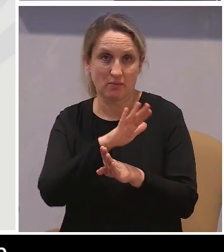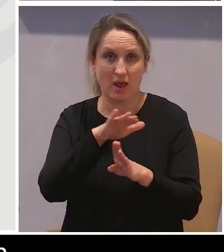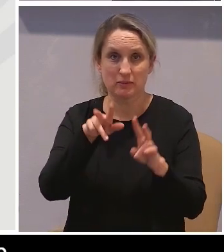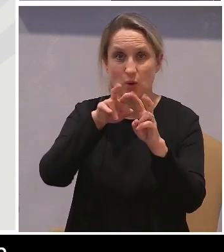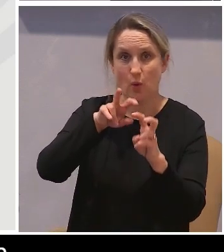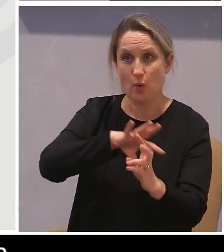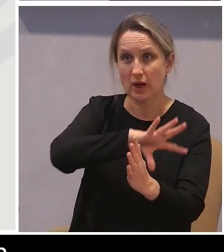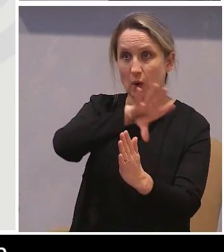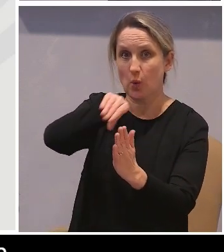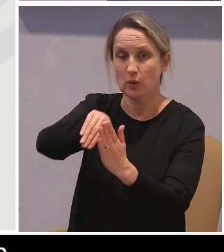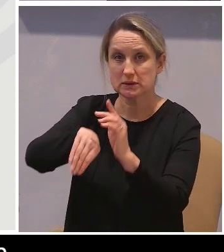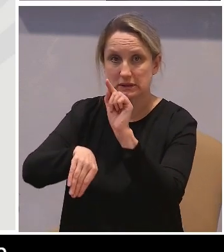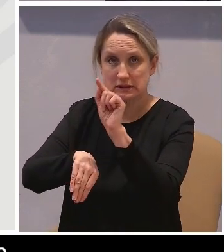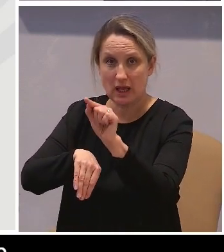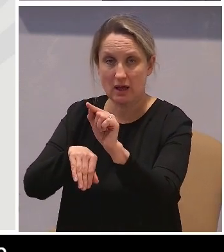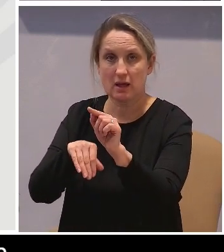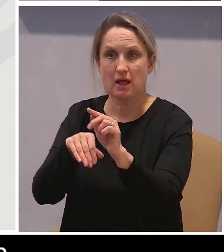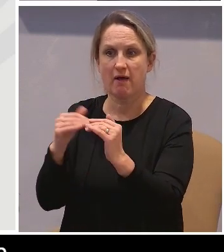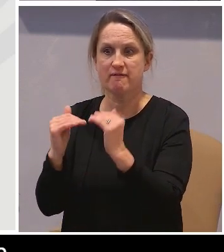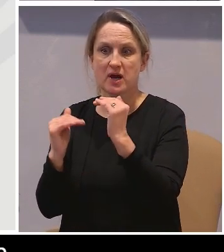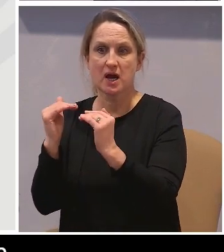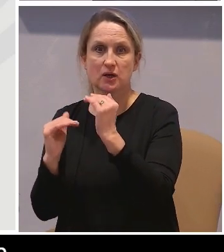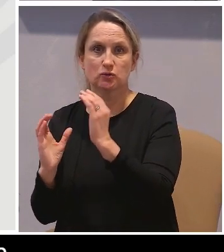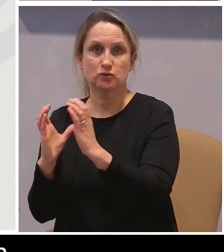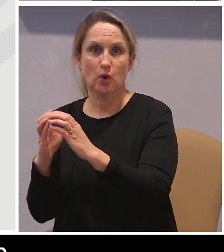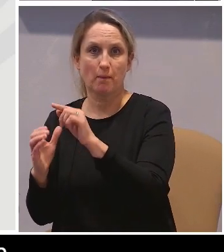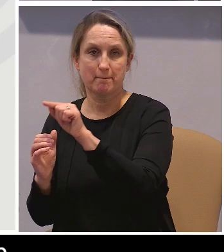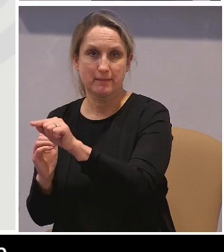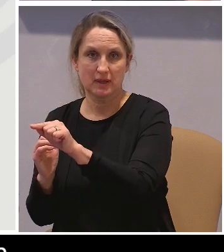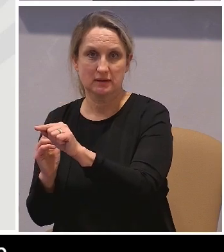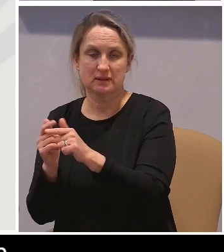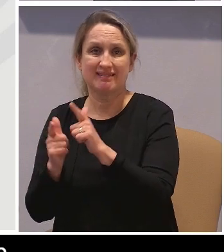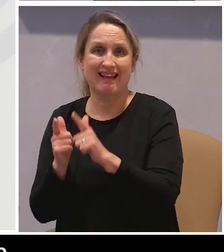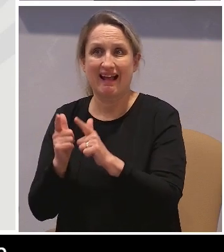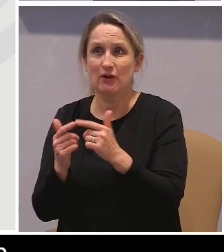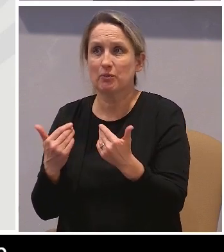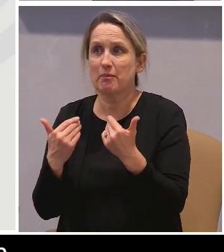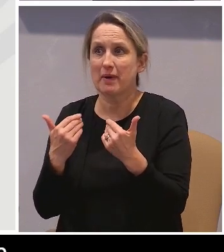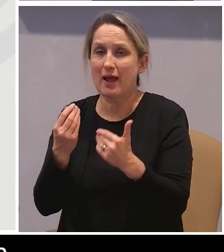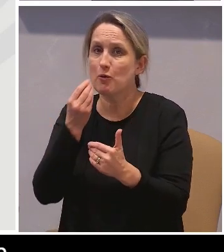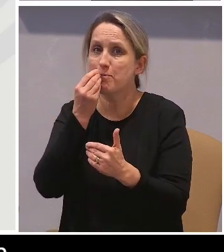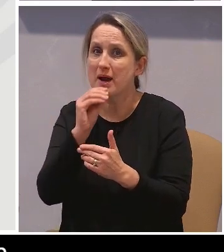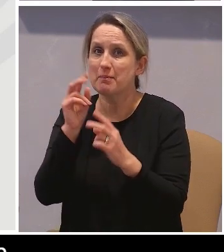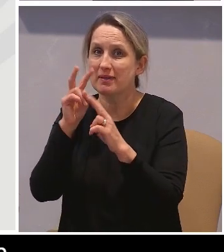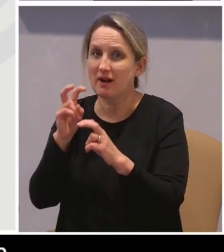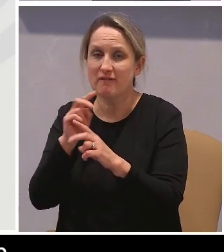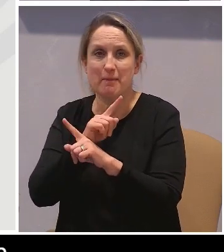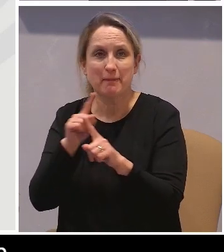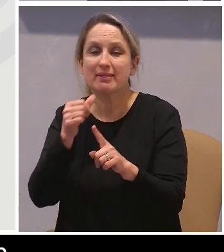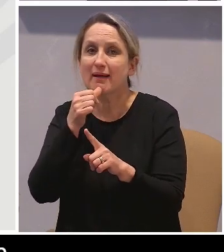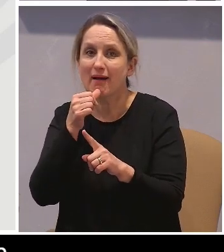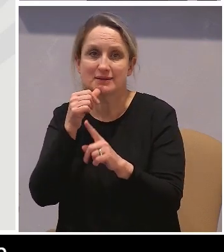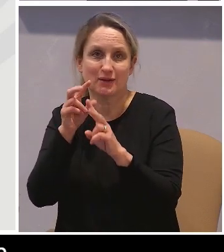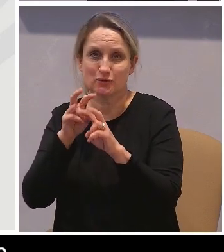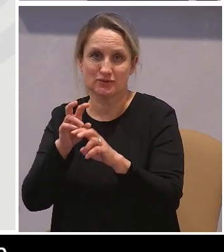studies uuringusse or ja ta trials, then it might happen that siis ta tegelikult saab parimat ravi, mis üldse täna on, aga mitte seda then we have